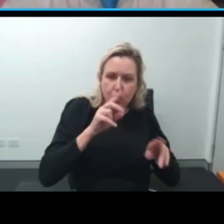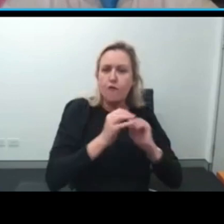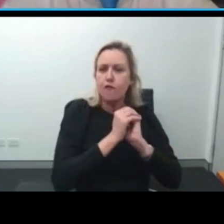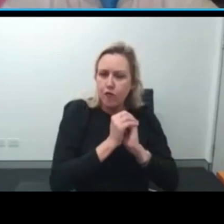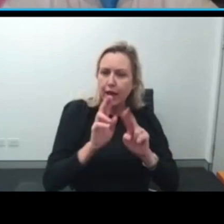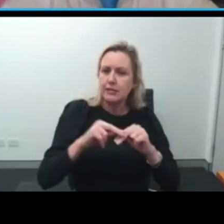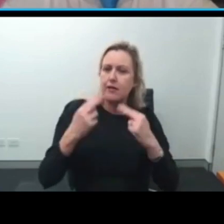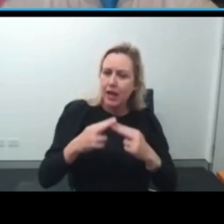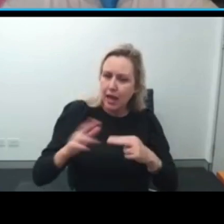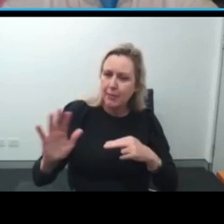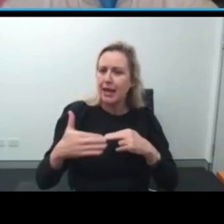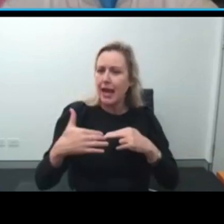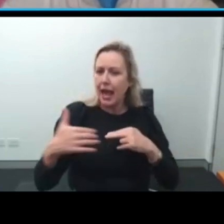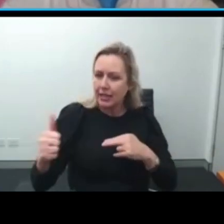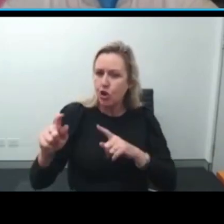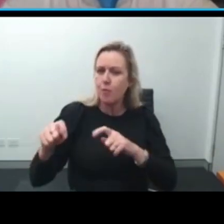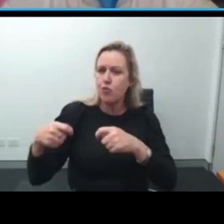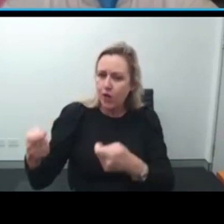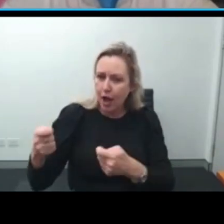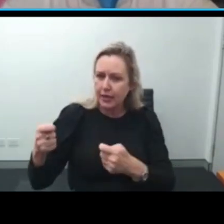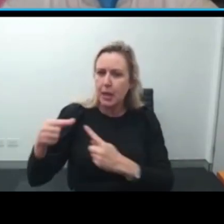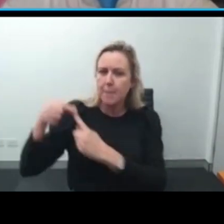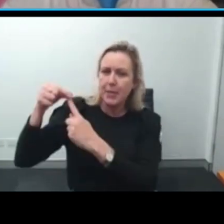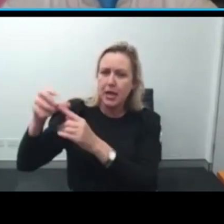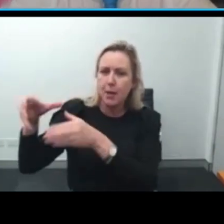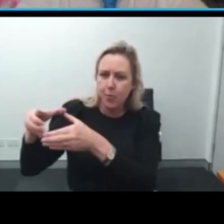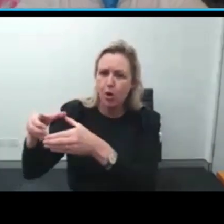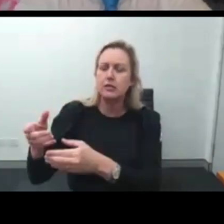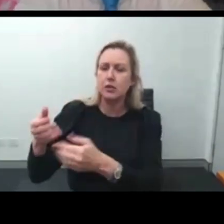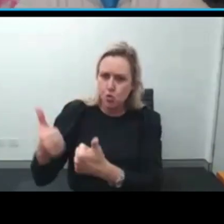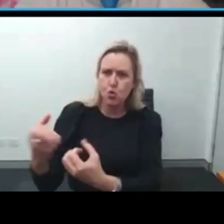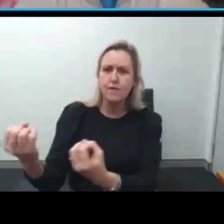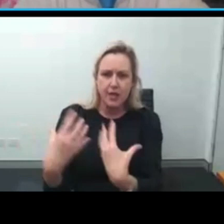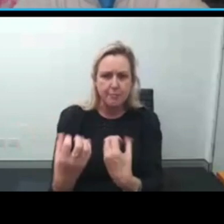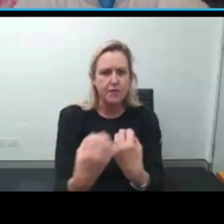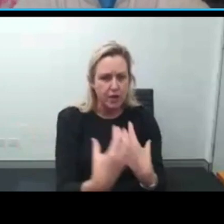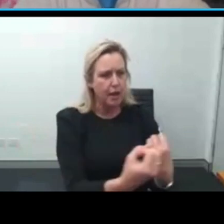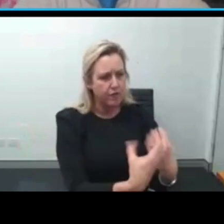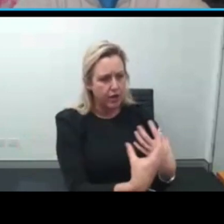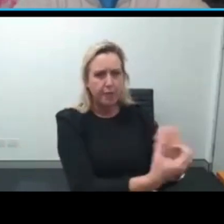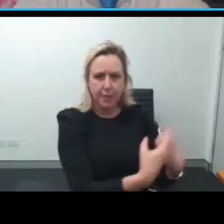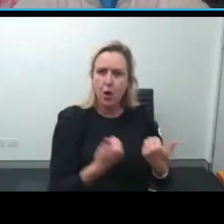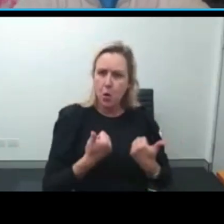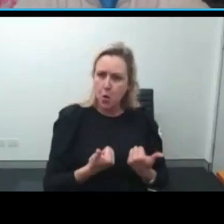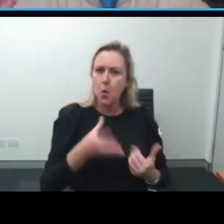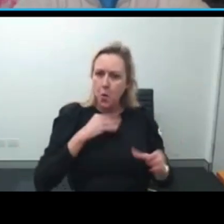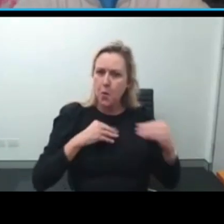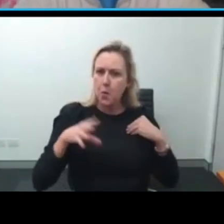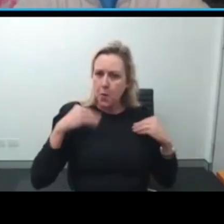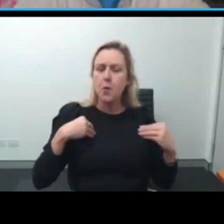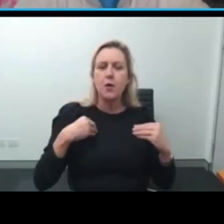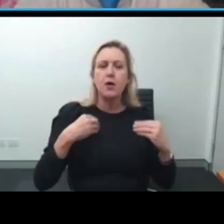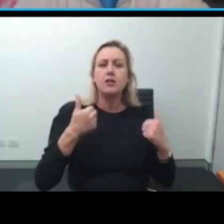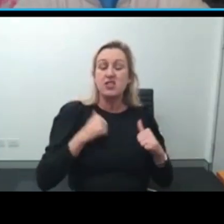providers and peak bodies. And we got some really good feedback. So in terms of the overarching feedback, it